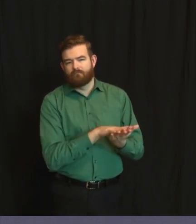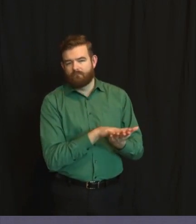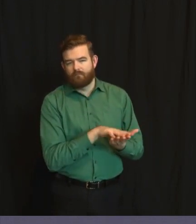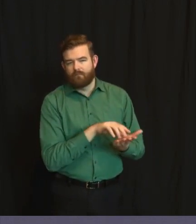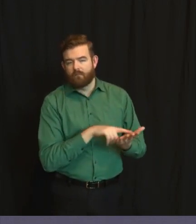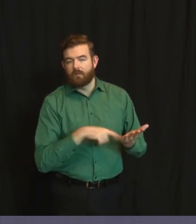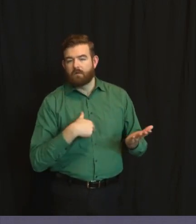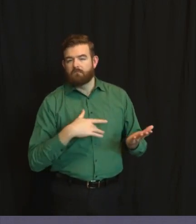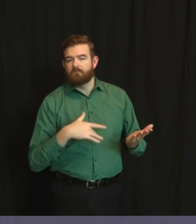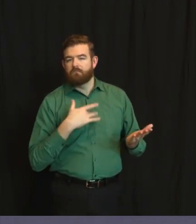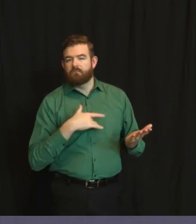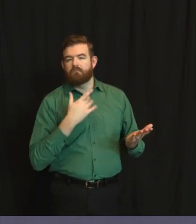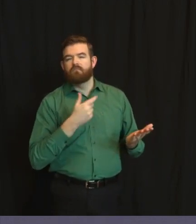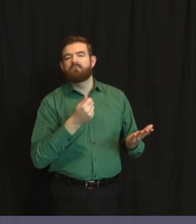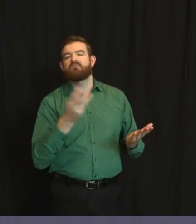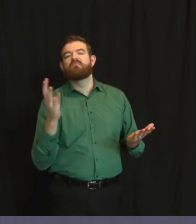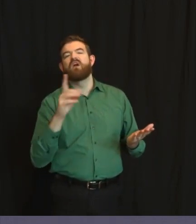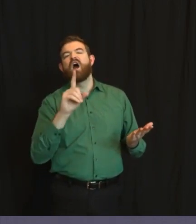million at this point. I don't know.